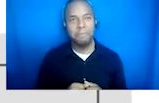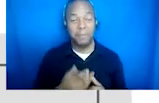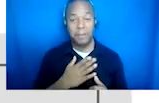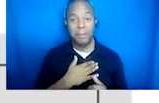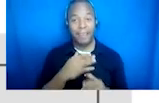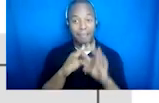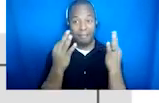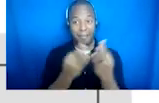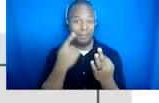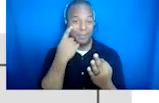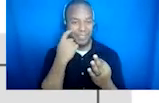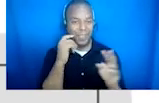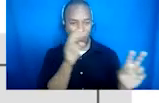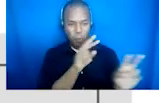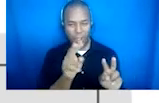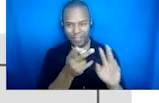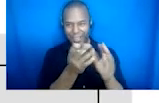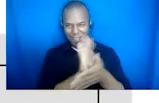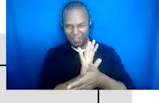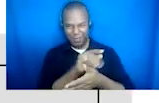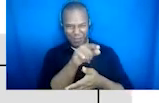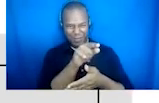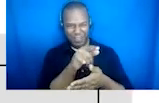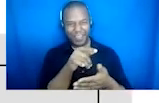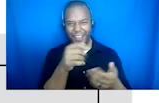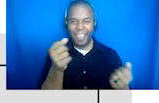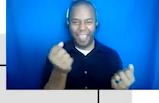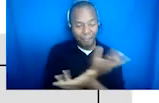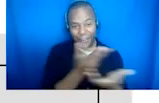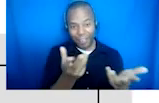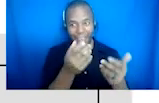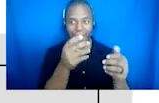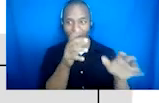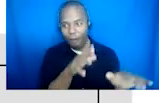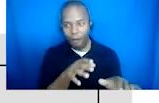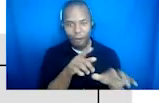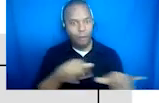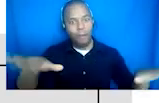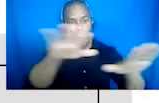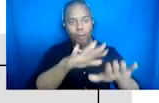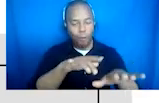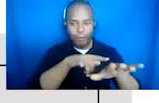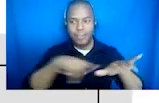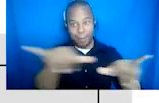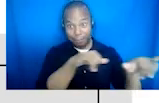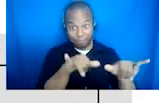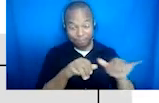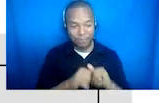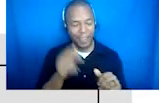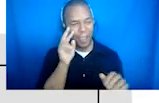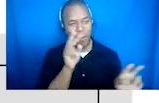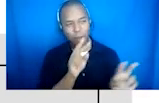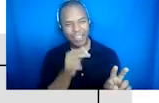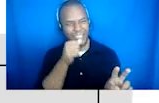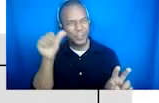we watched the movie again last night, Everything, Everywhere, All at Once. And when I watched it last night, I was able to make even